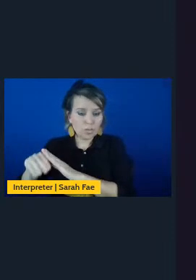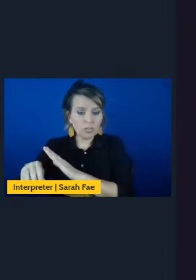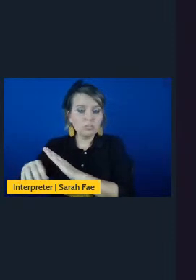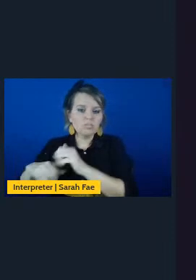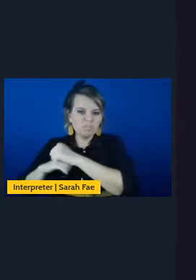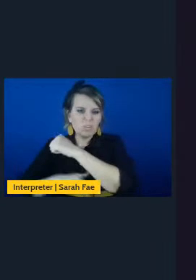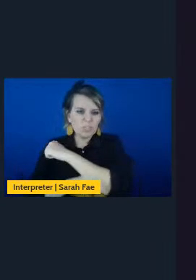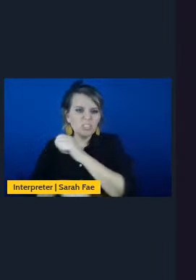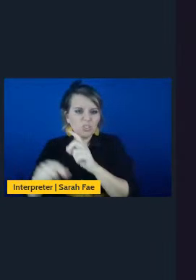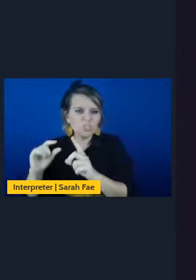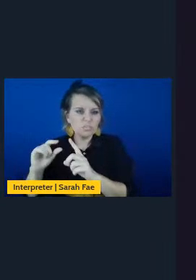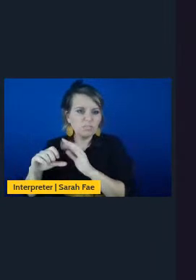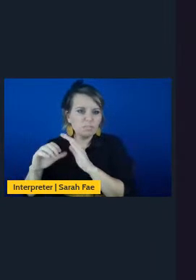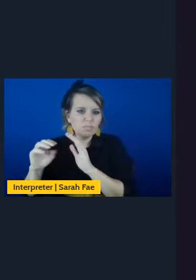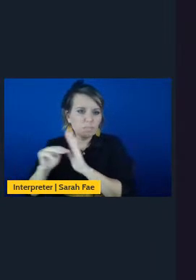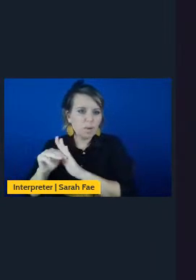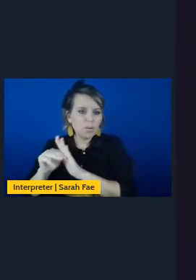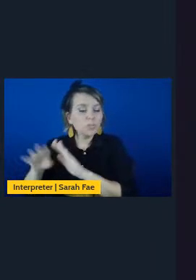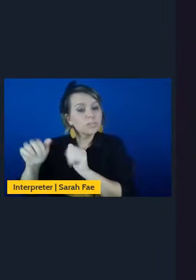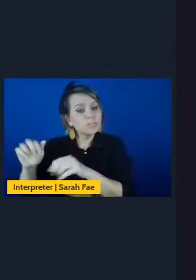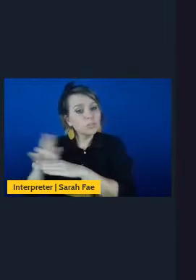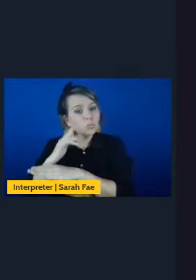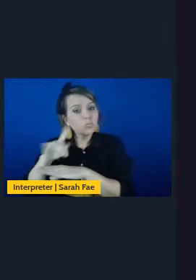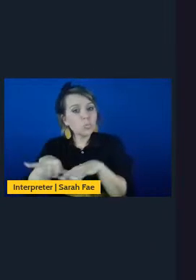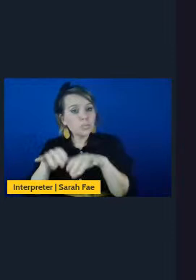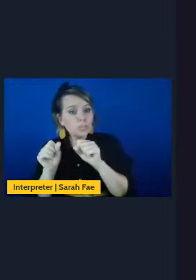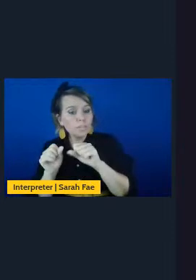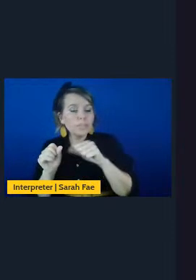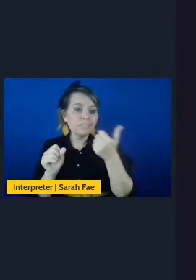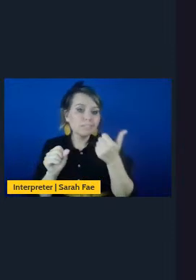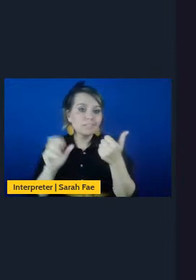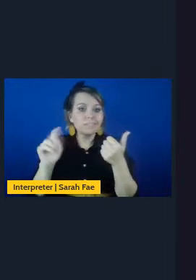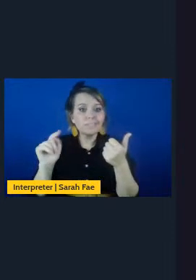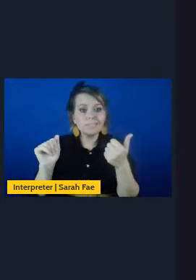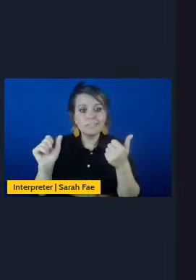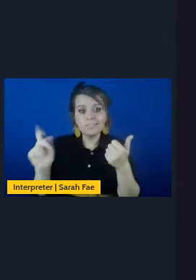model, can then be used to adopt a different task like text